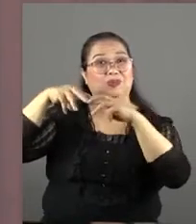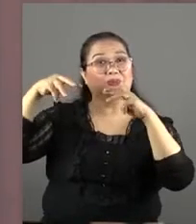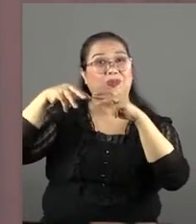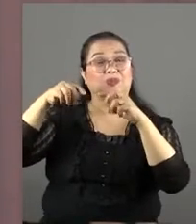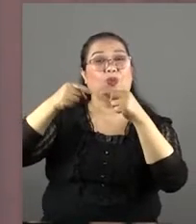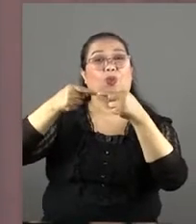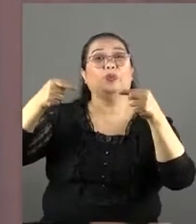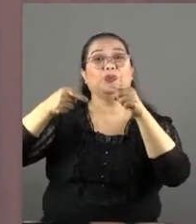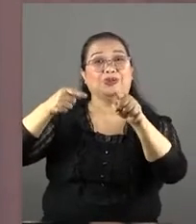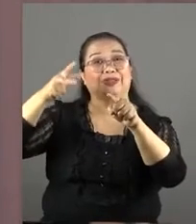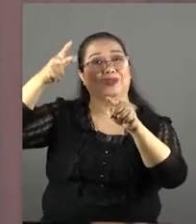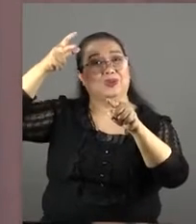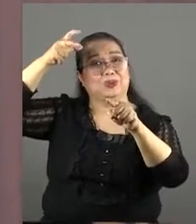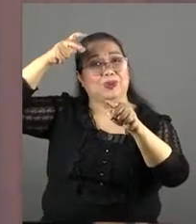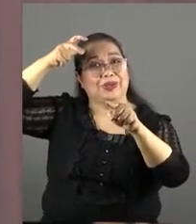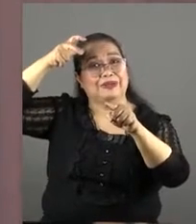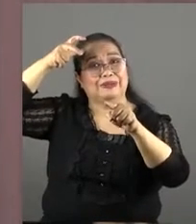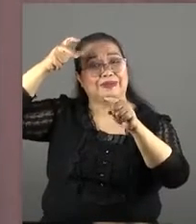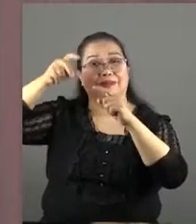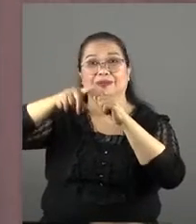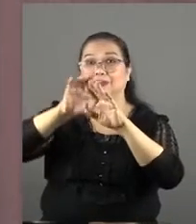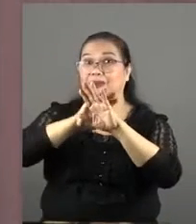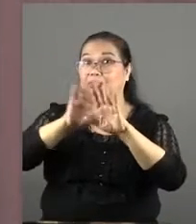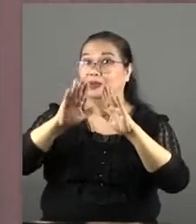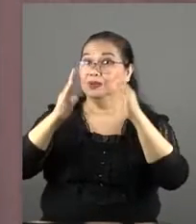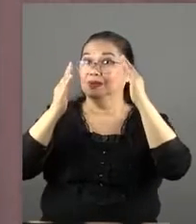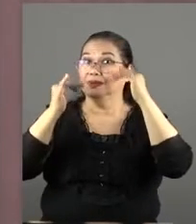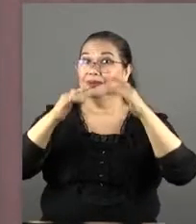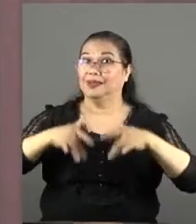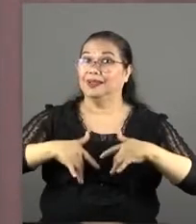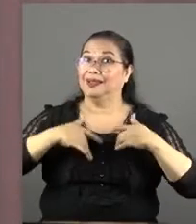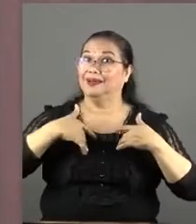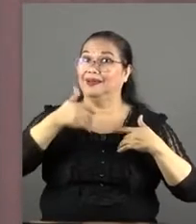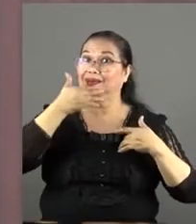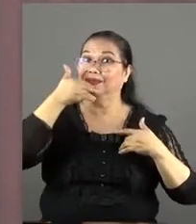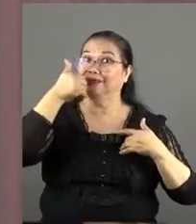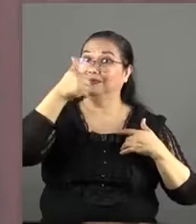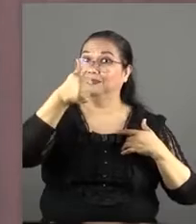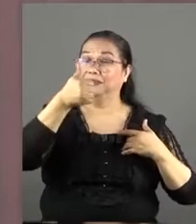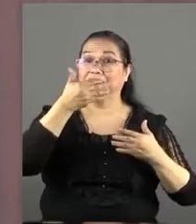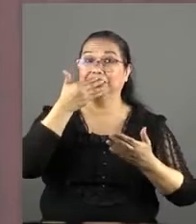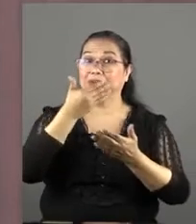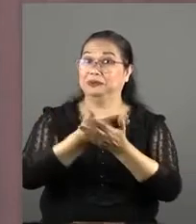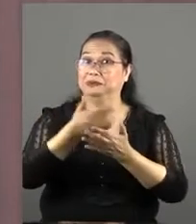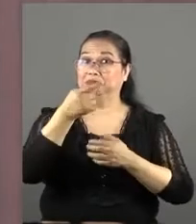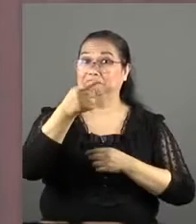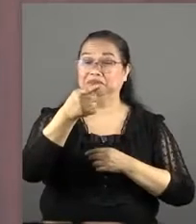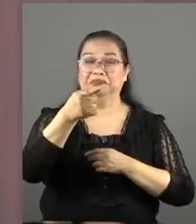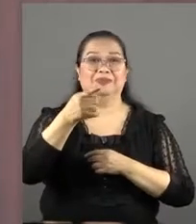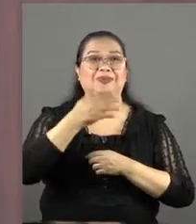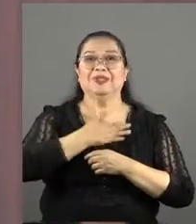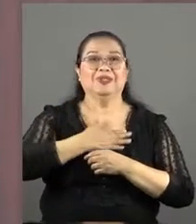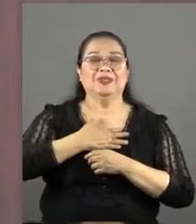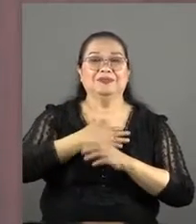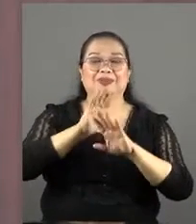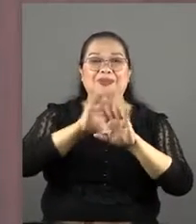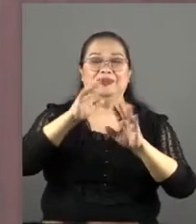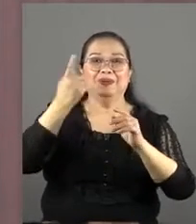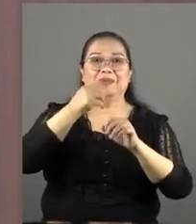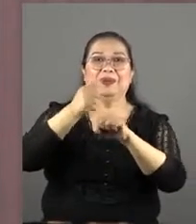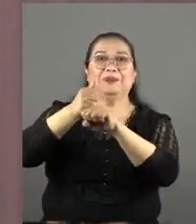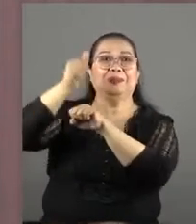you. So don't expect that life will always be good for you. And please, don't always